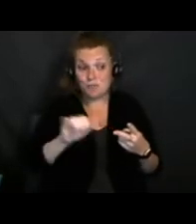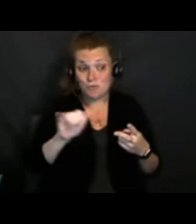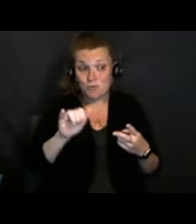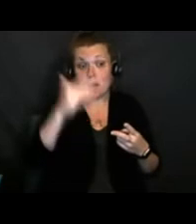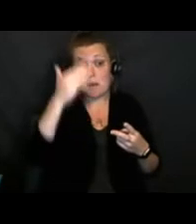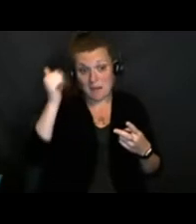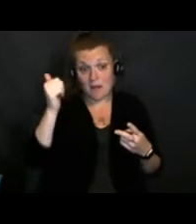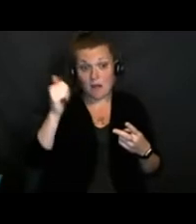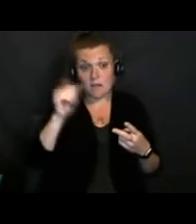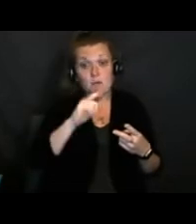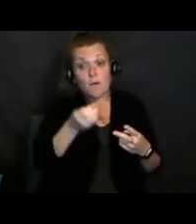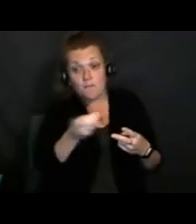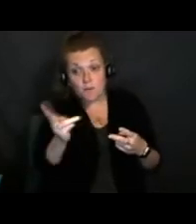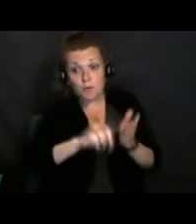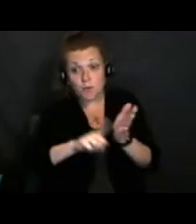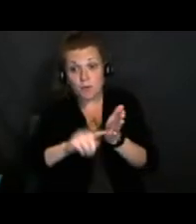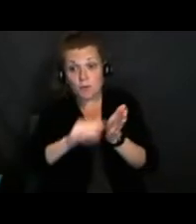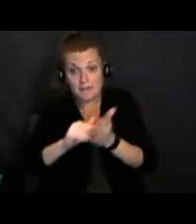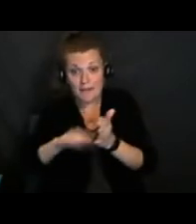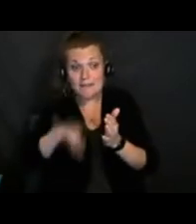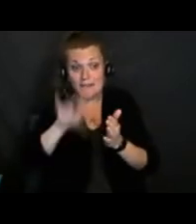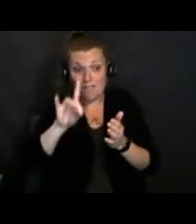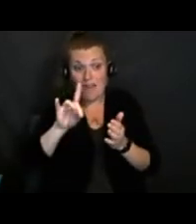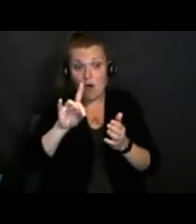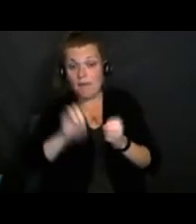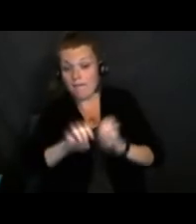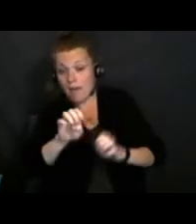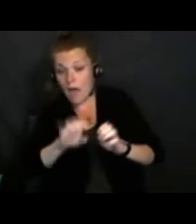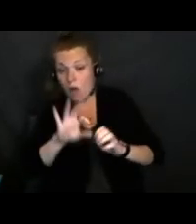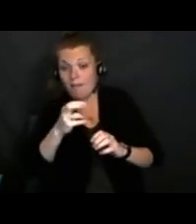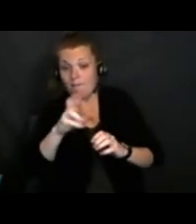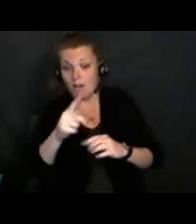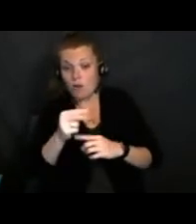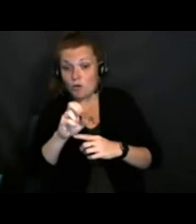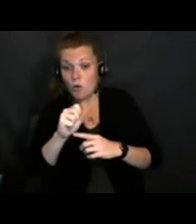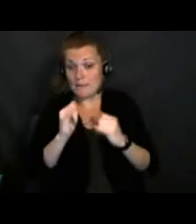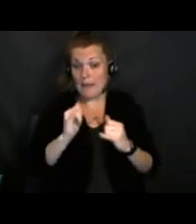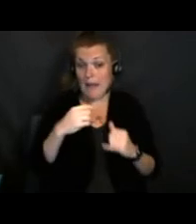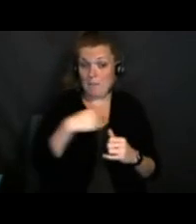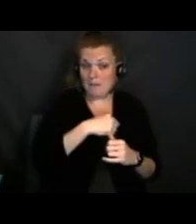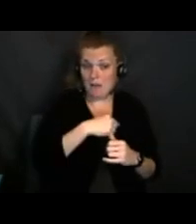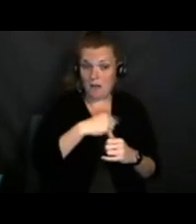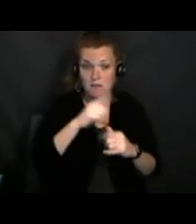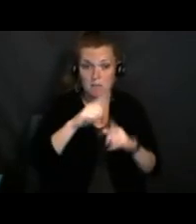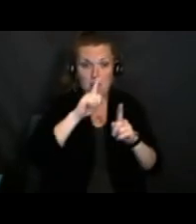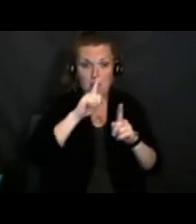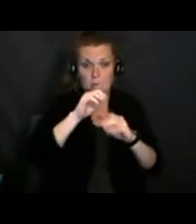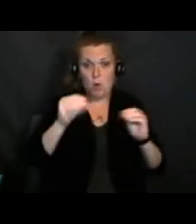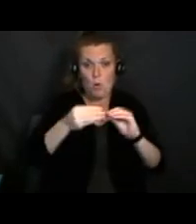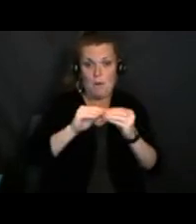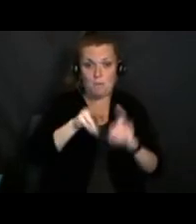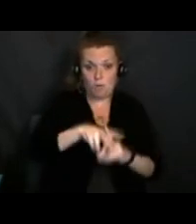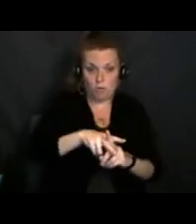are a few studies that evaluated finger gnosis in a similar way as we did, without any numerical load, and still showing a